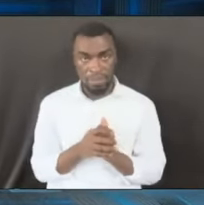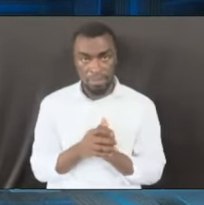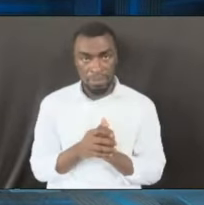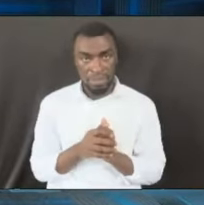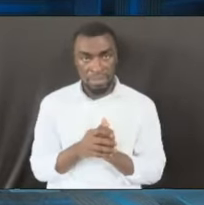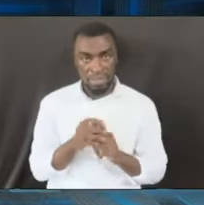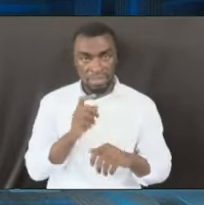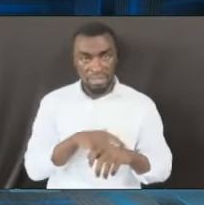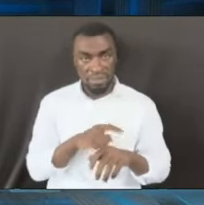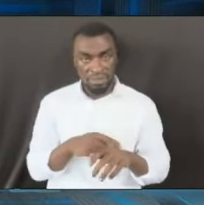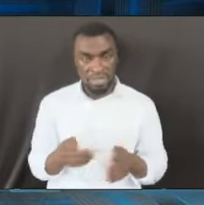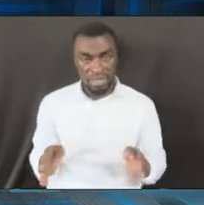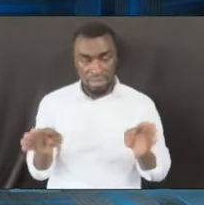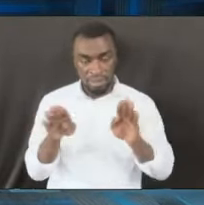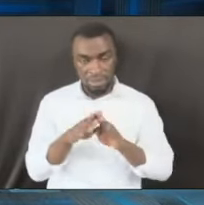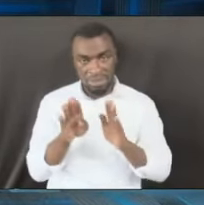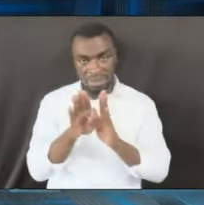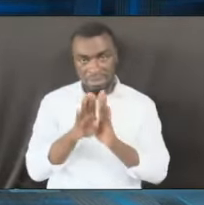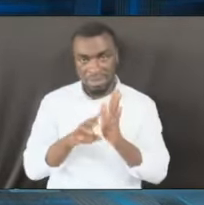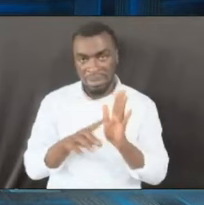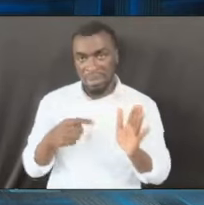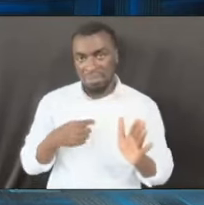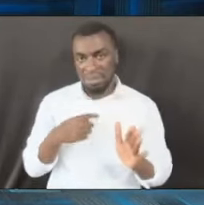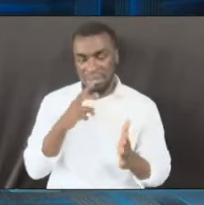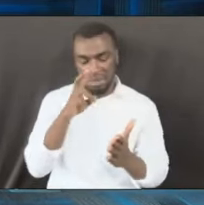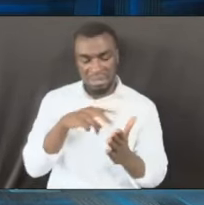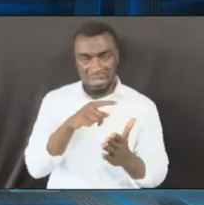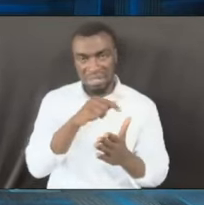I'm not reading another verse now.